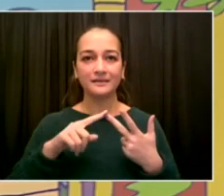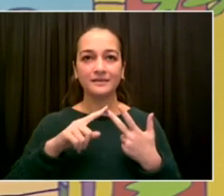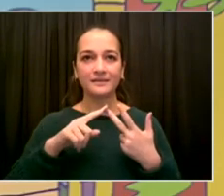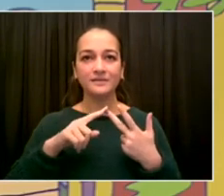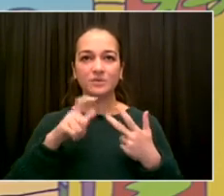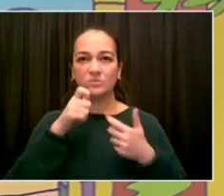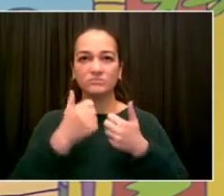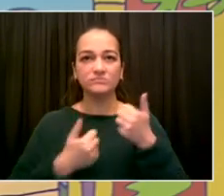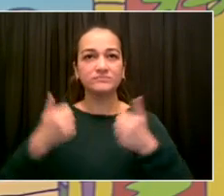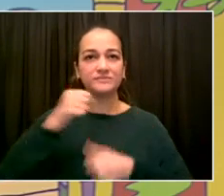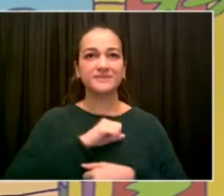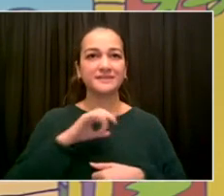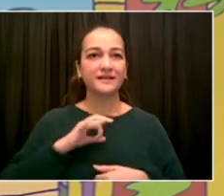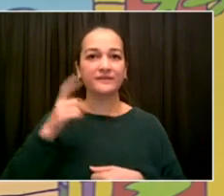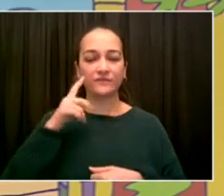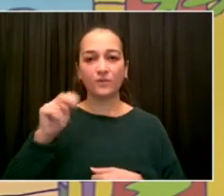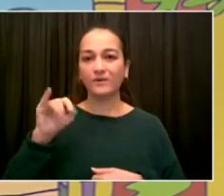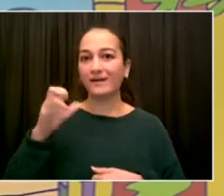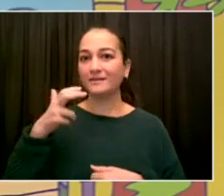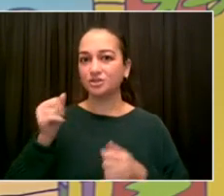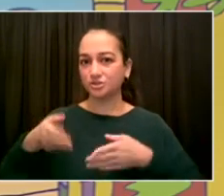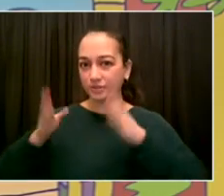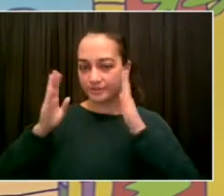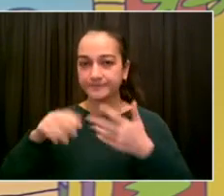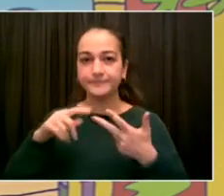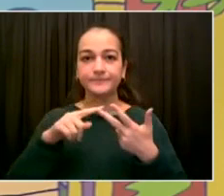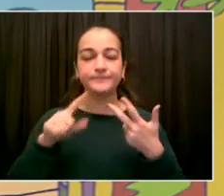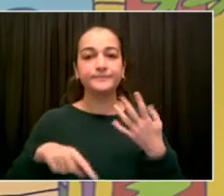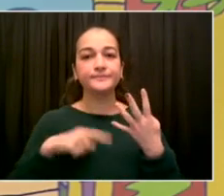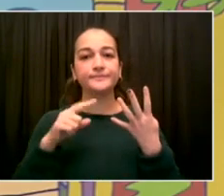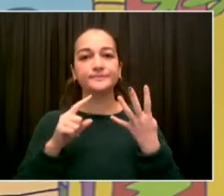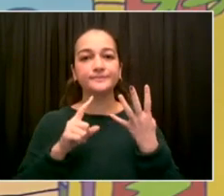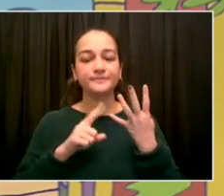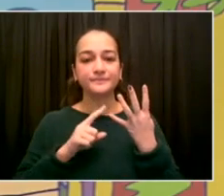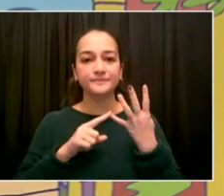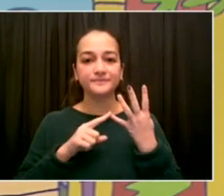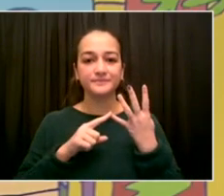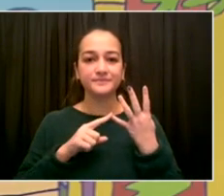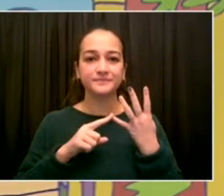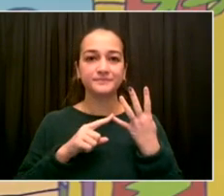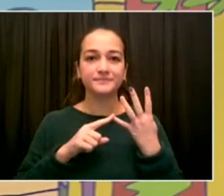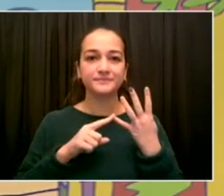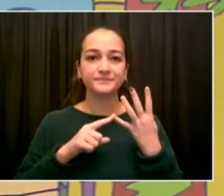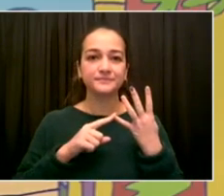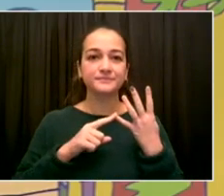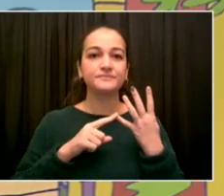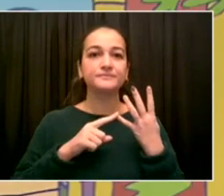of the Office of Emergency Management. Our first question today goes to David from WABC.